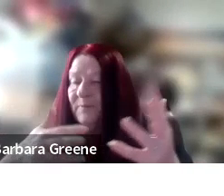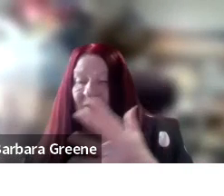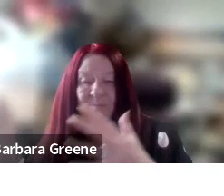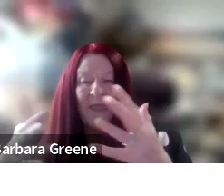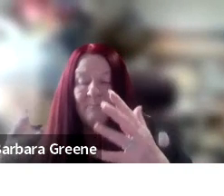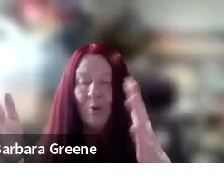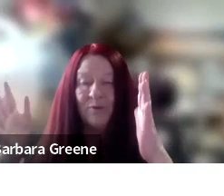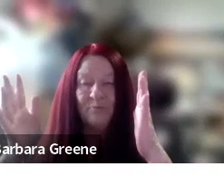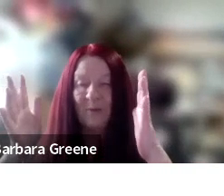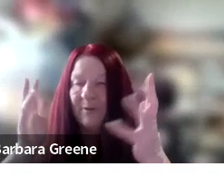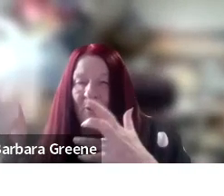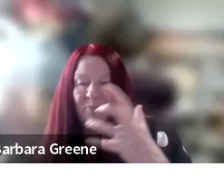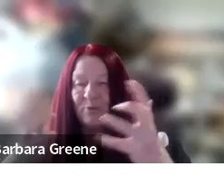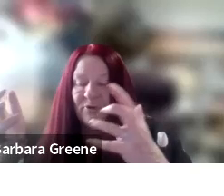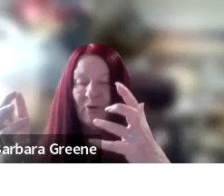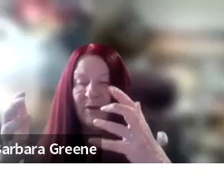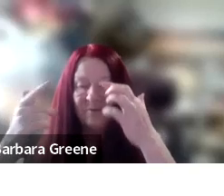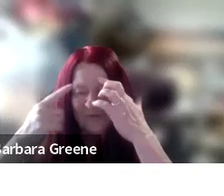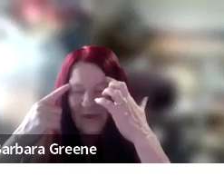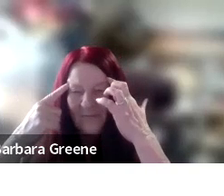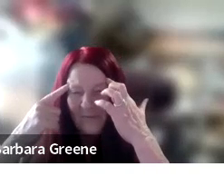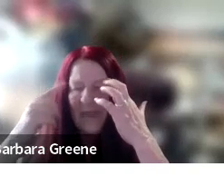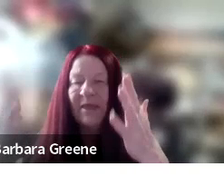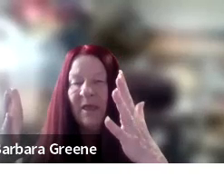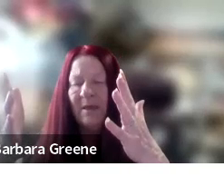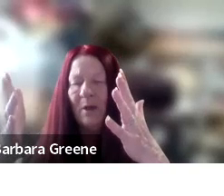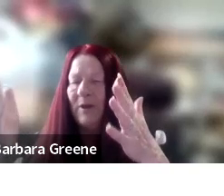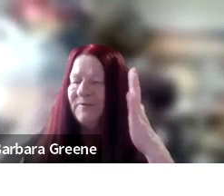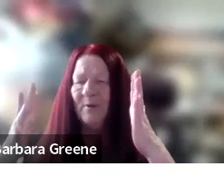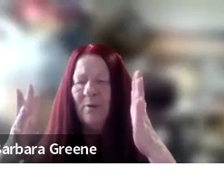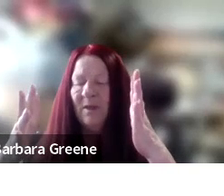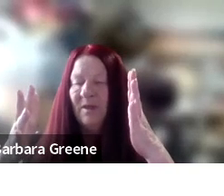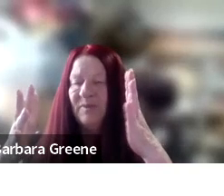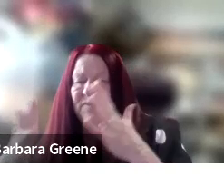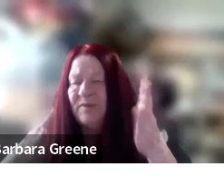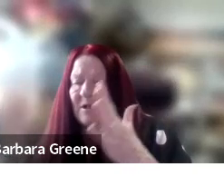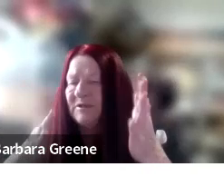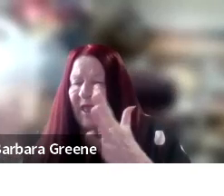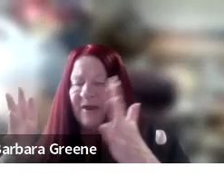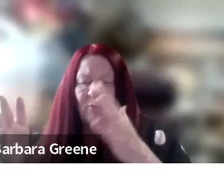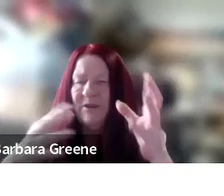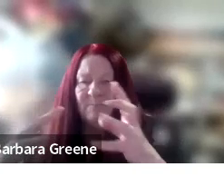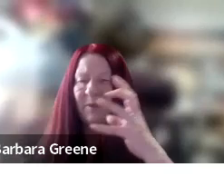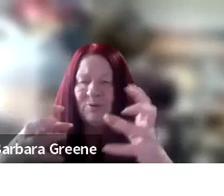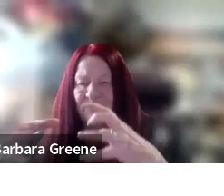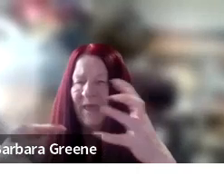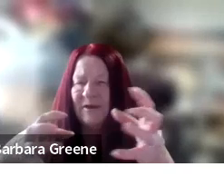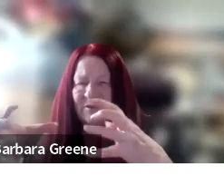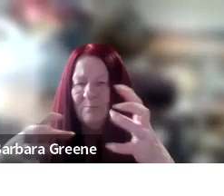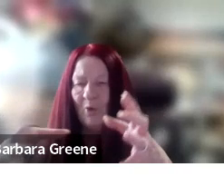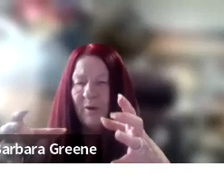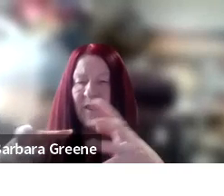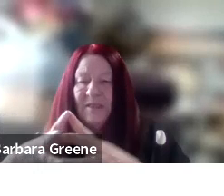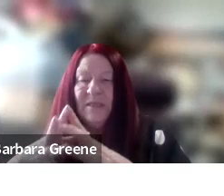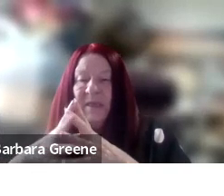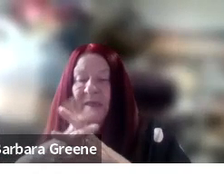lot of things back and forth that we went through to try to discover that, okay, so this is not clean data. We need to figure this out a